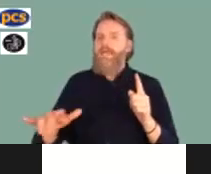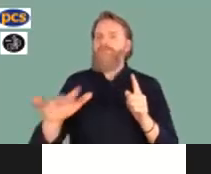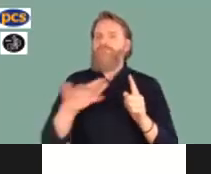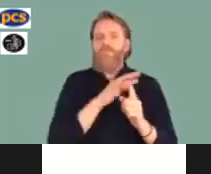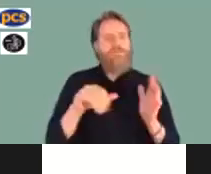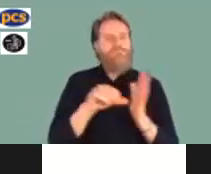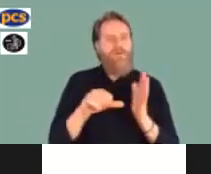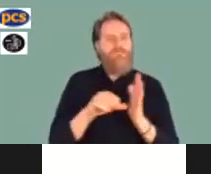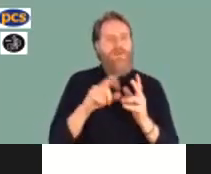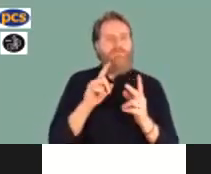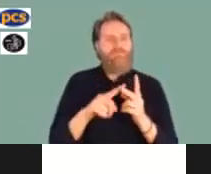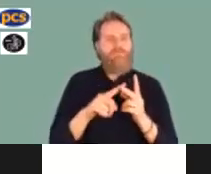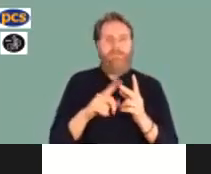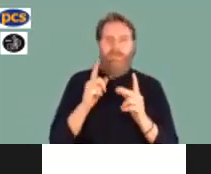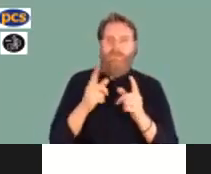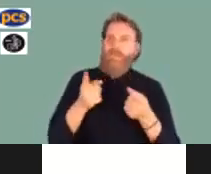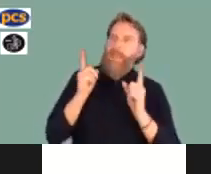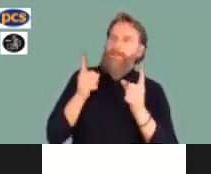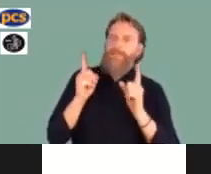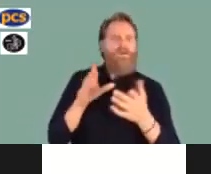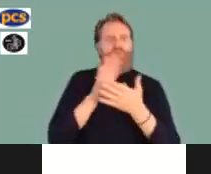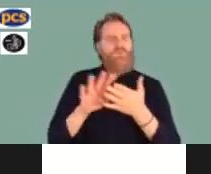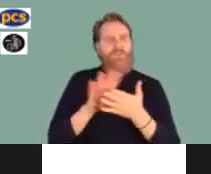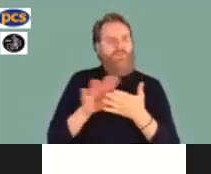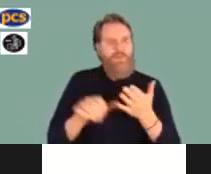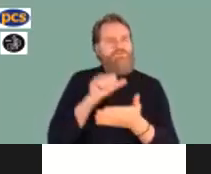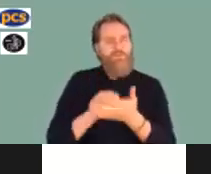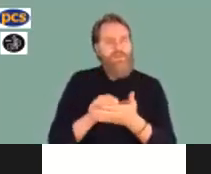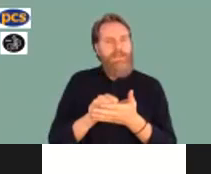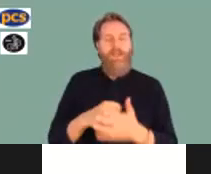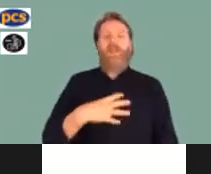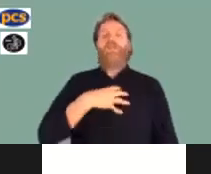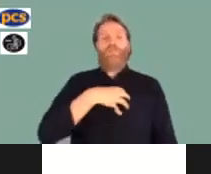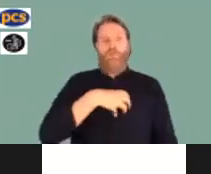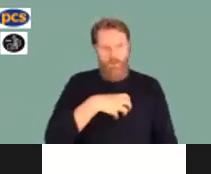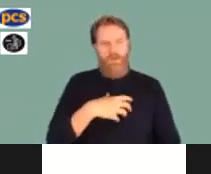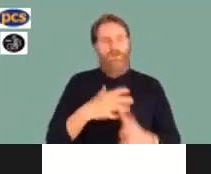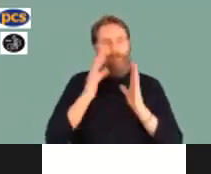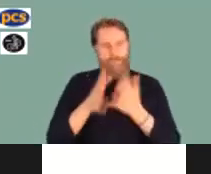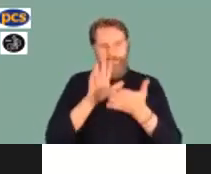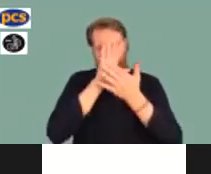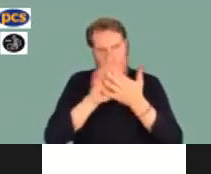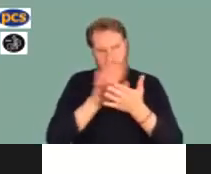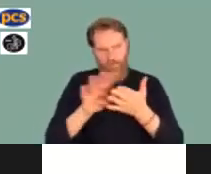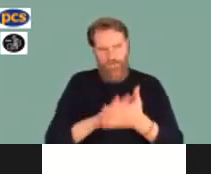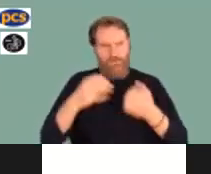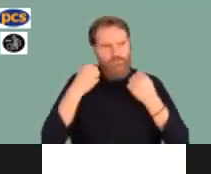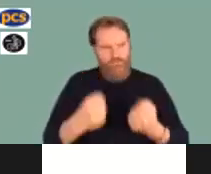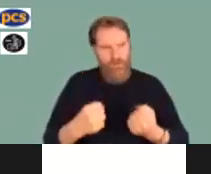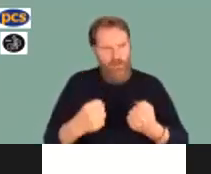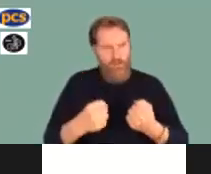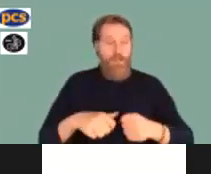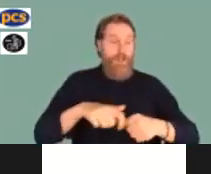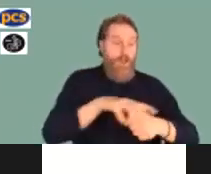you think your employer isn't dealing with things, the union has to be seen to take these things up and take them up robustly from local right through